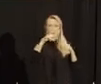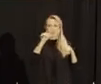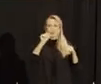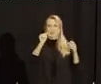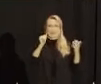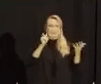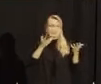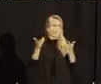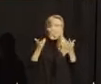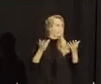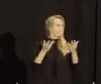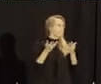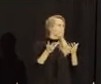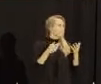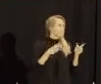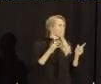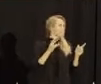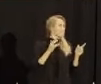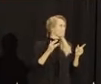Have to close down today.